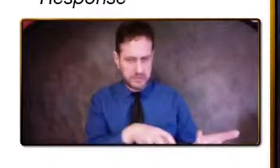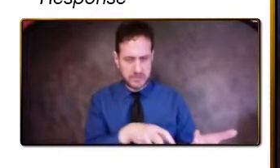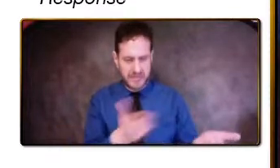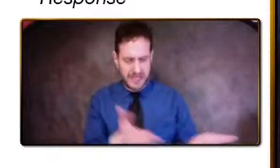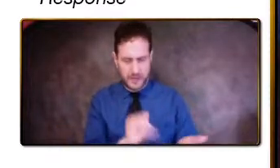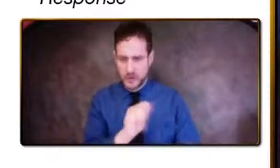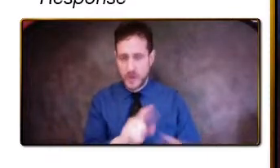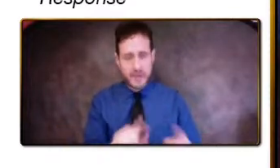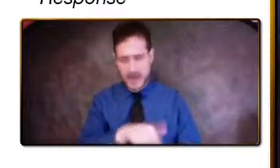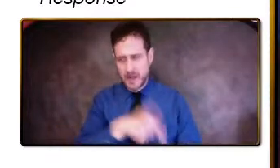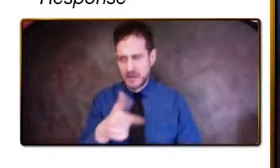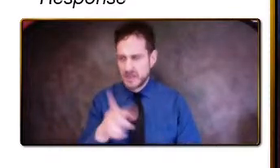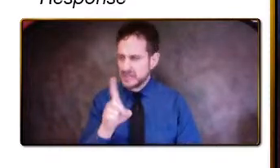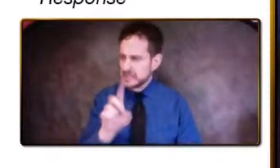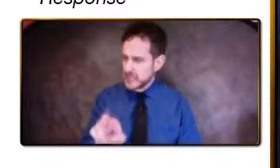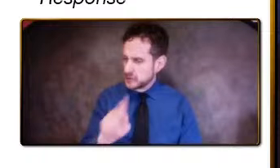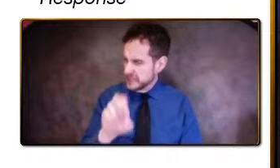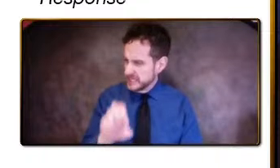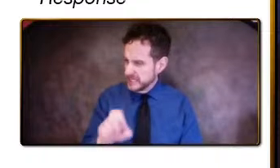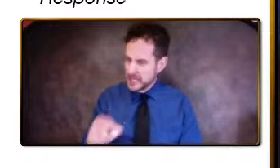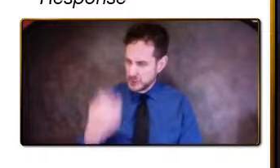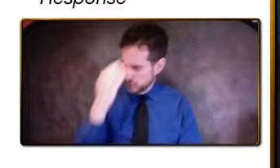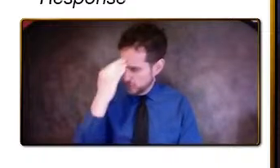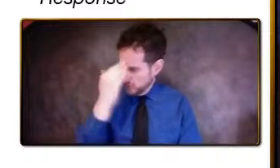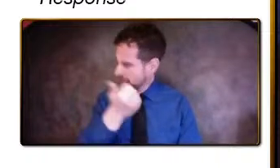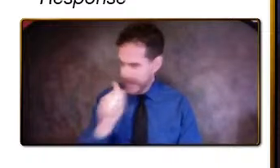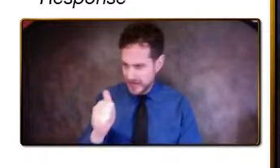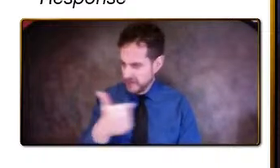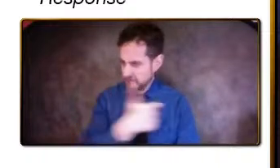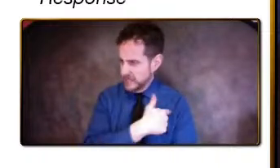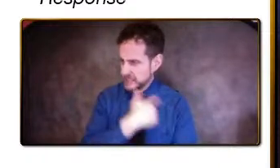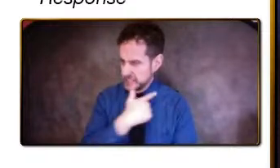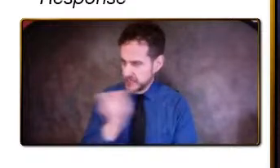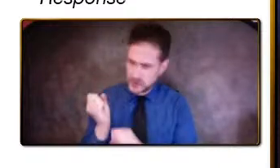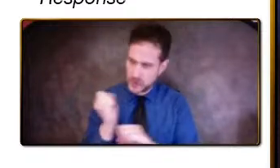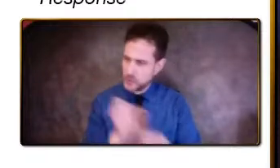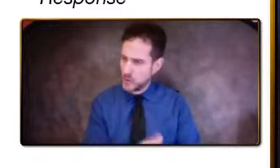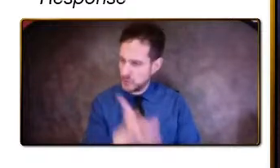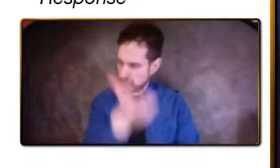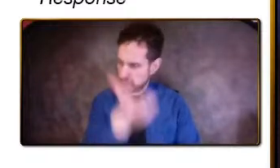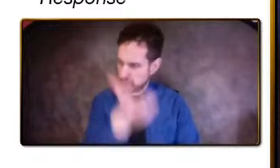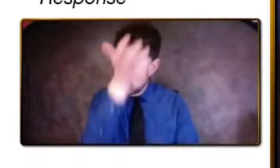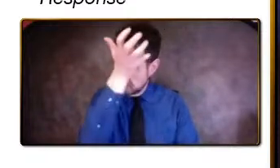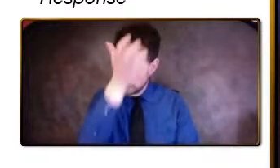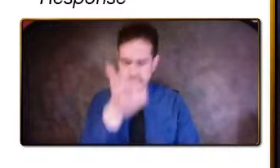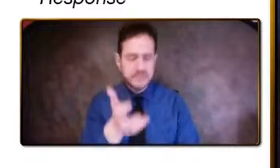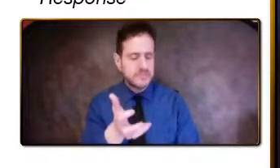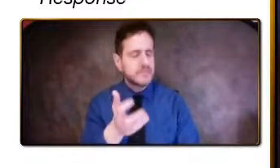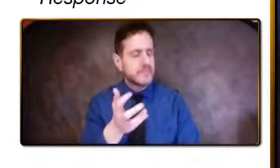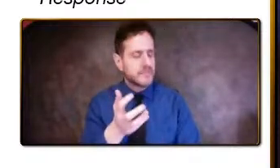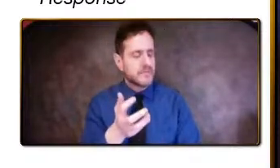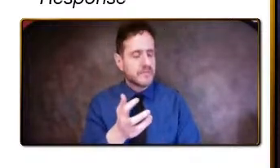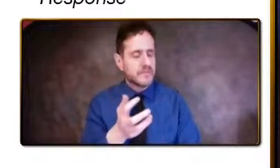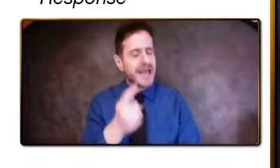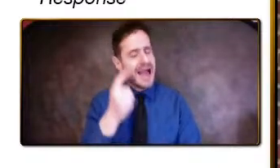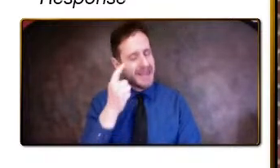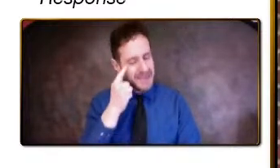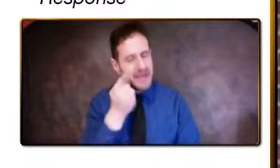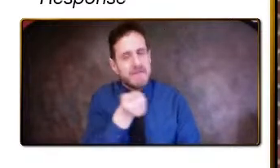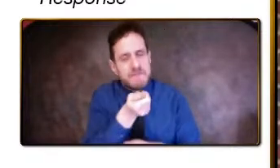Dr. Ezike in case she's aware of any. Yeah, I think there was a minimal